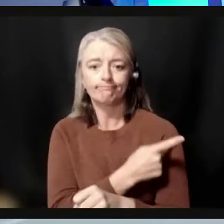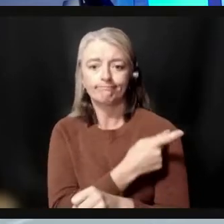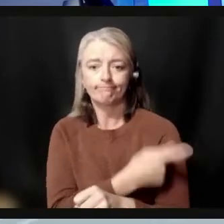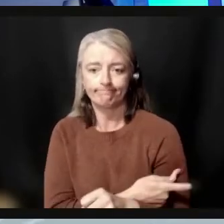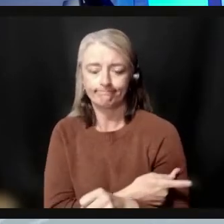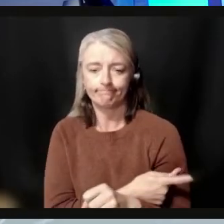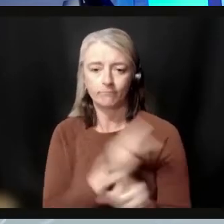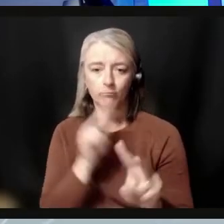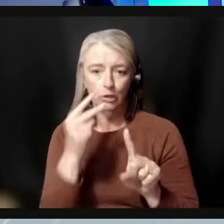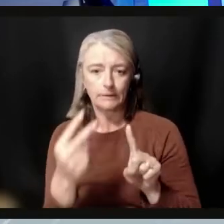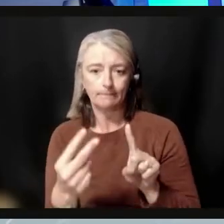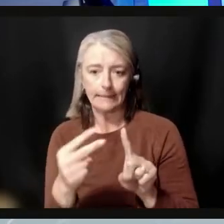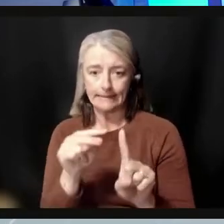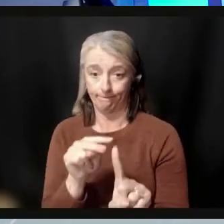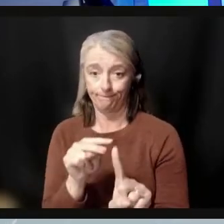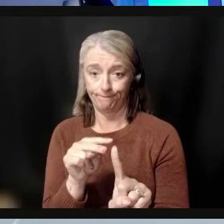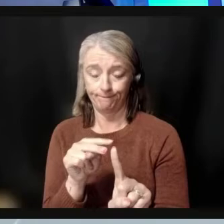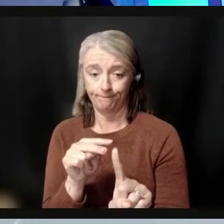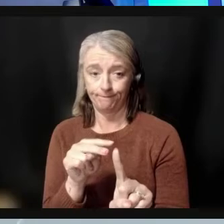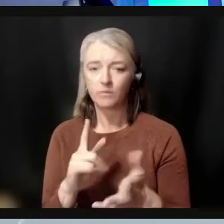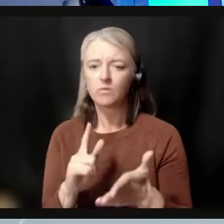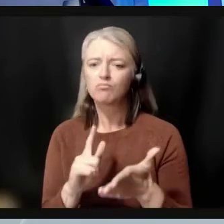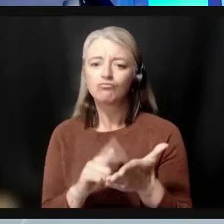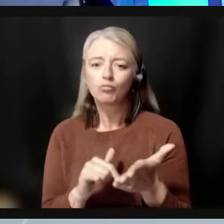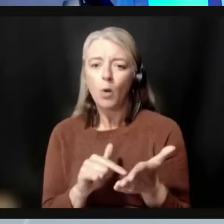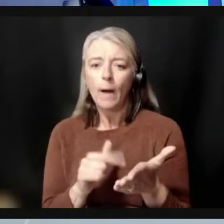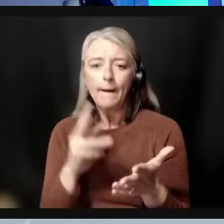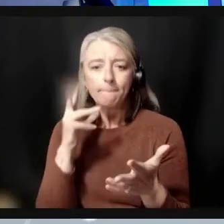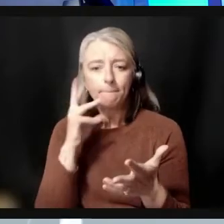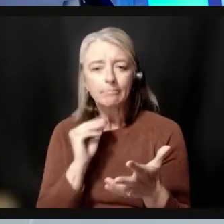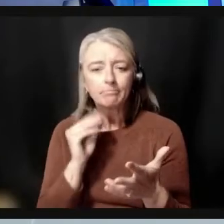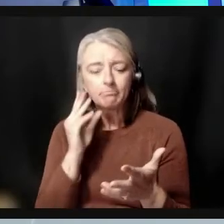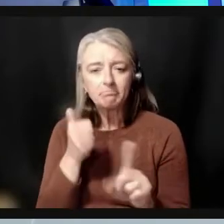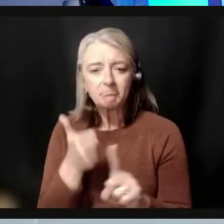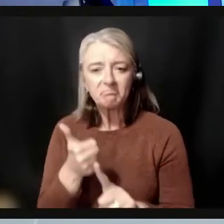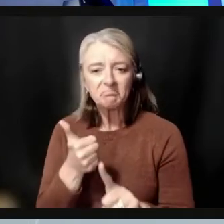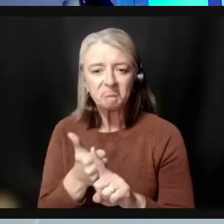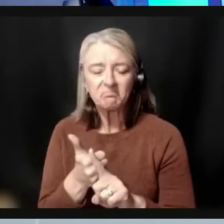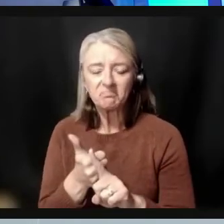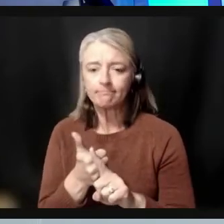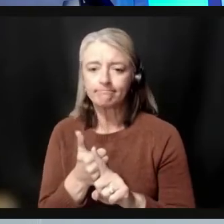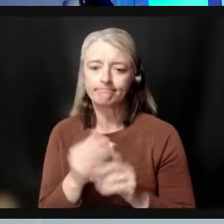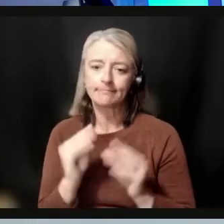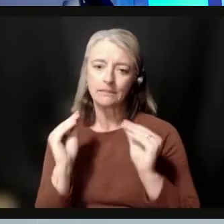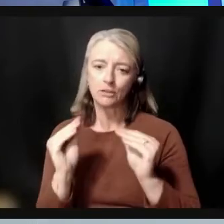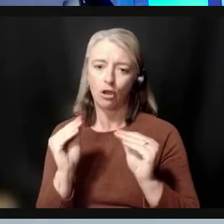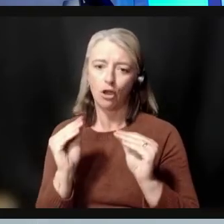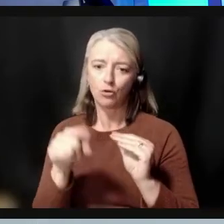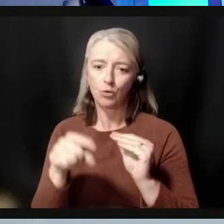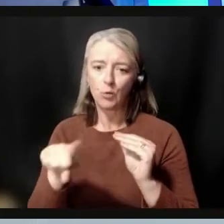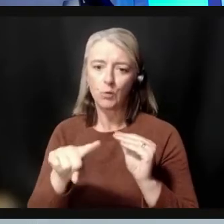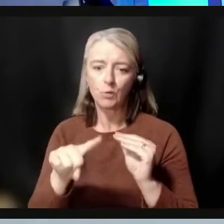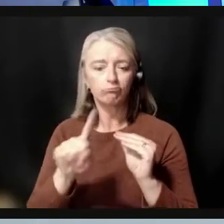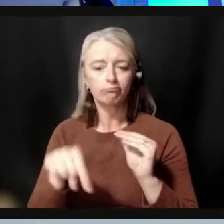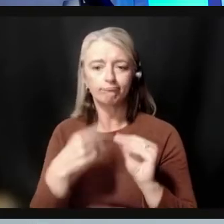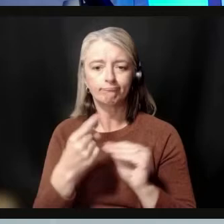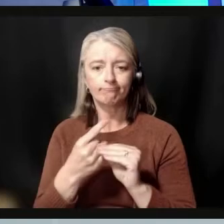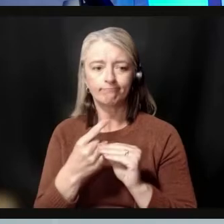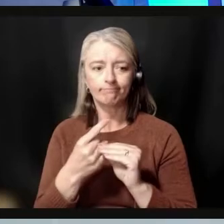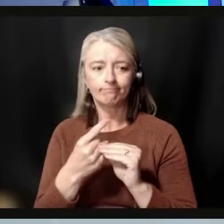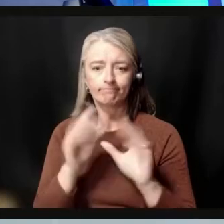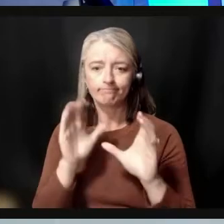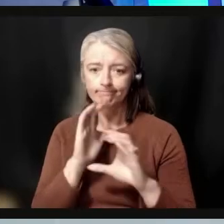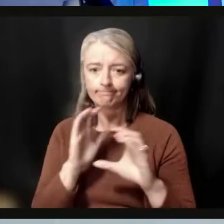perspective. What has this experience taught you about research and your own